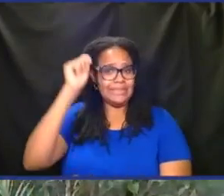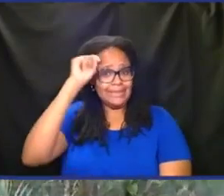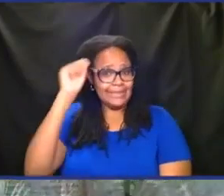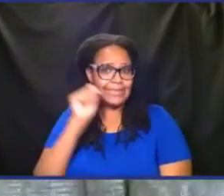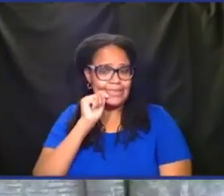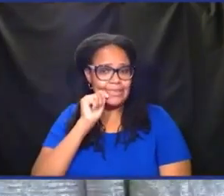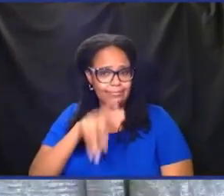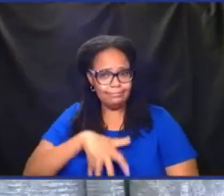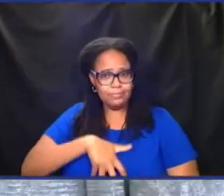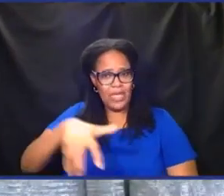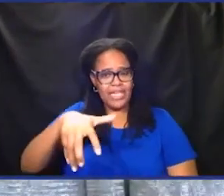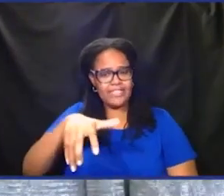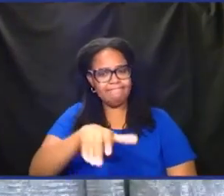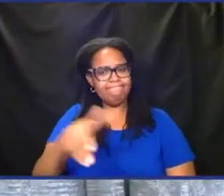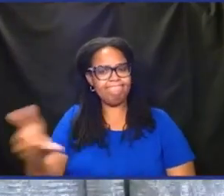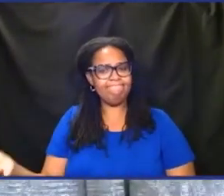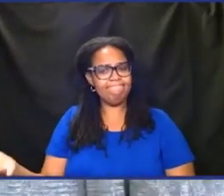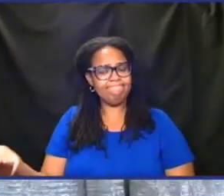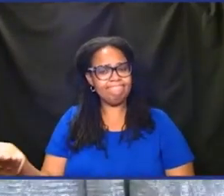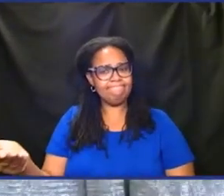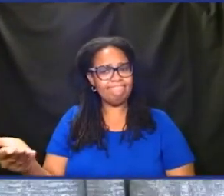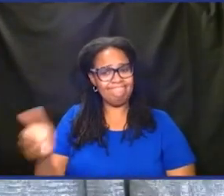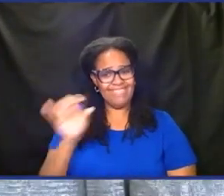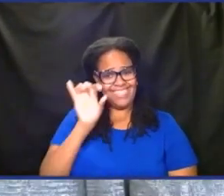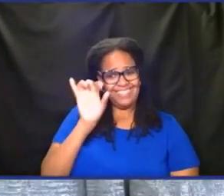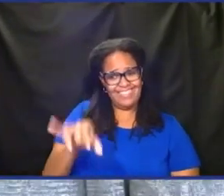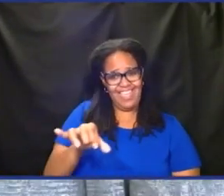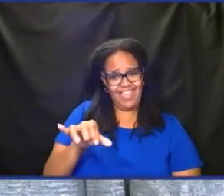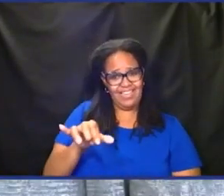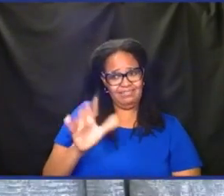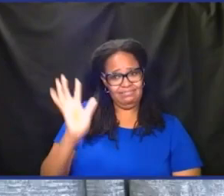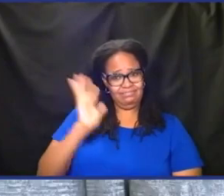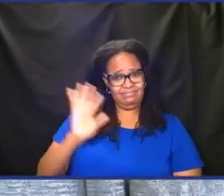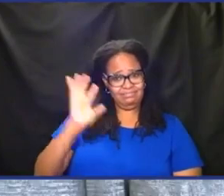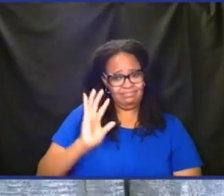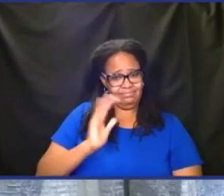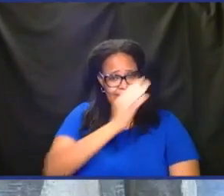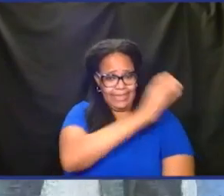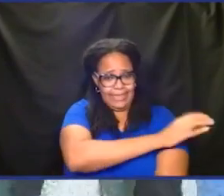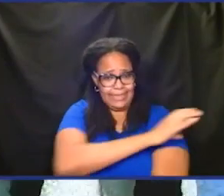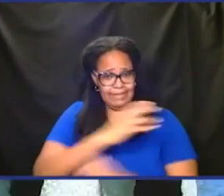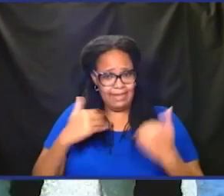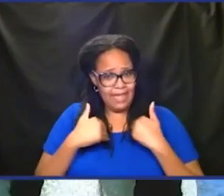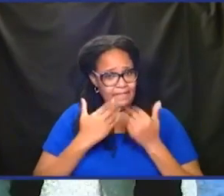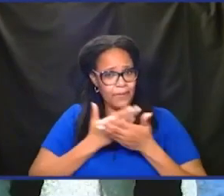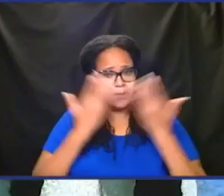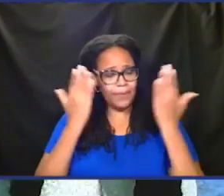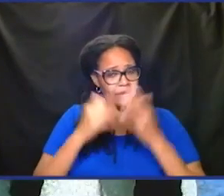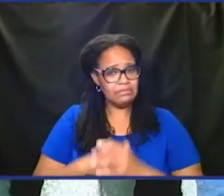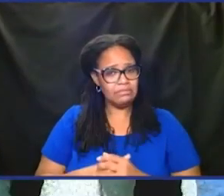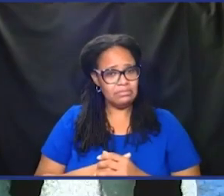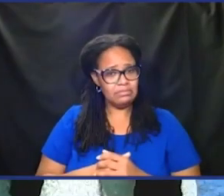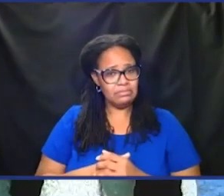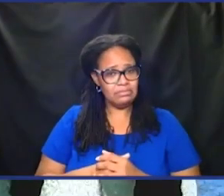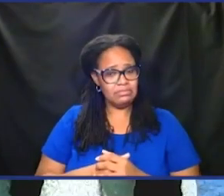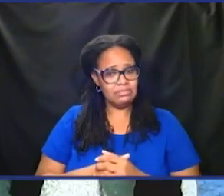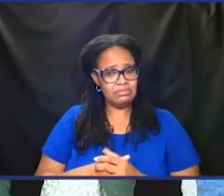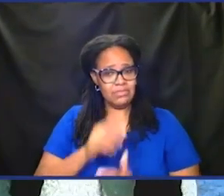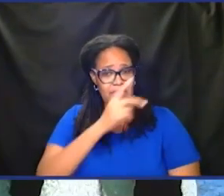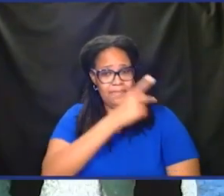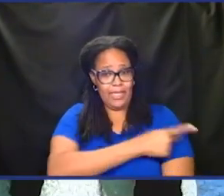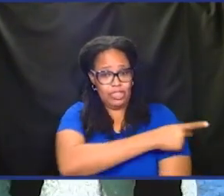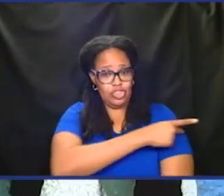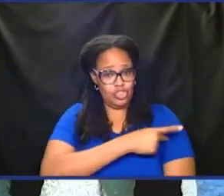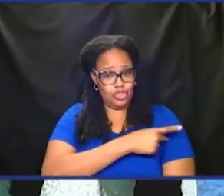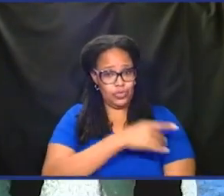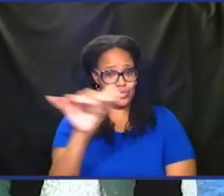At that time, there was no clinic. Even a patient at Madison Toepo, she died